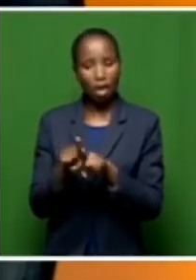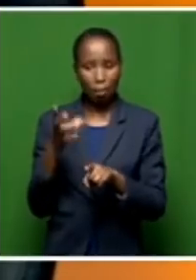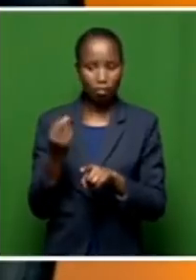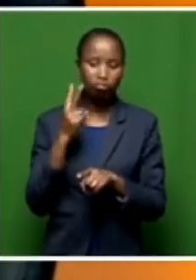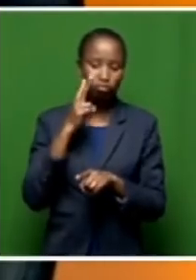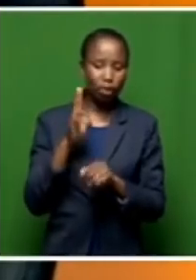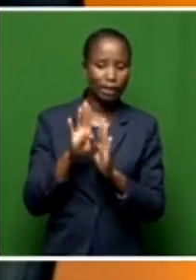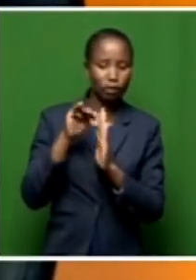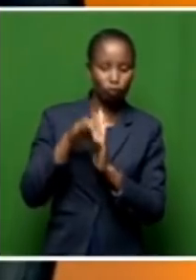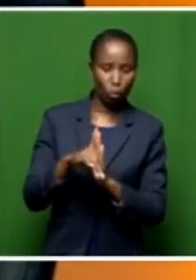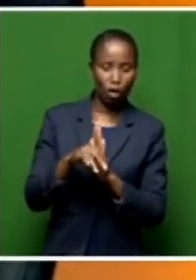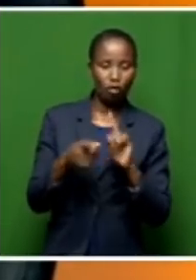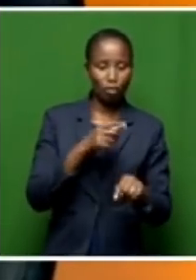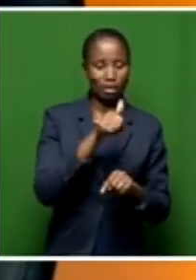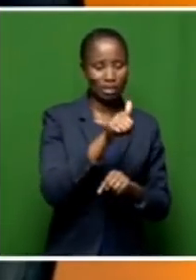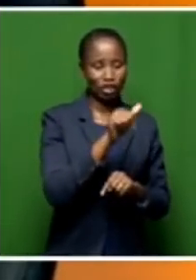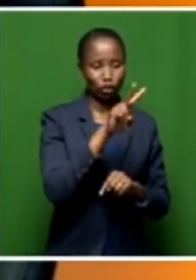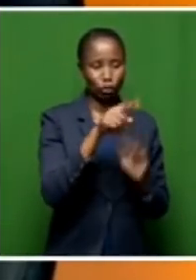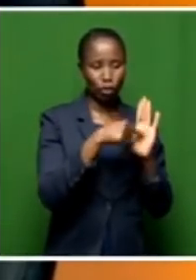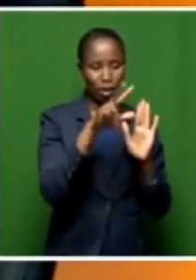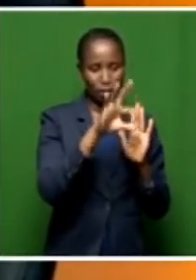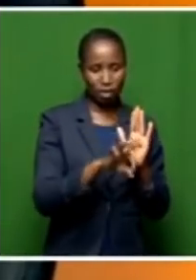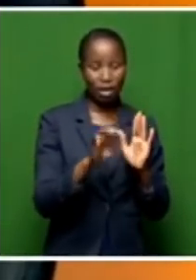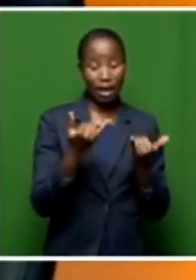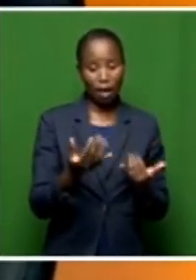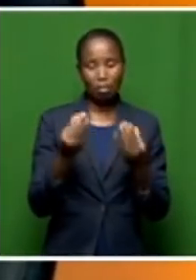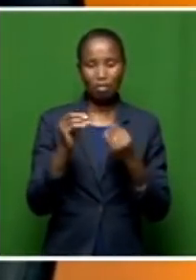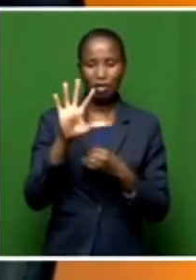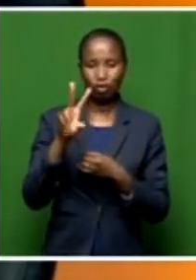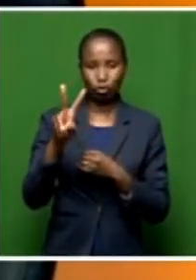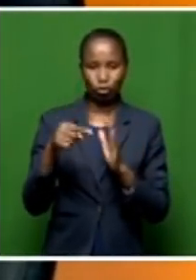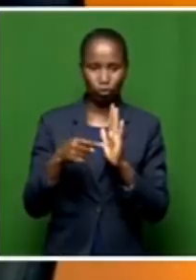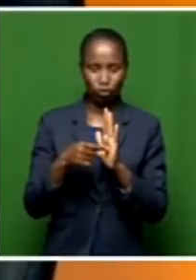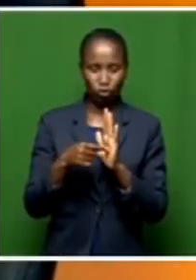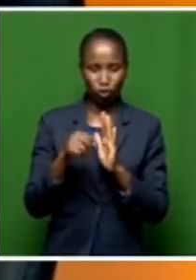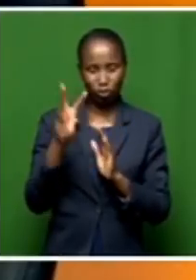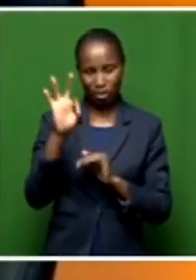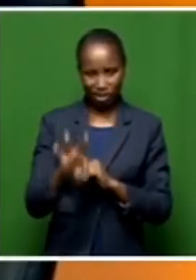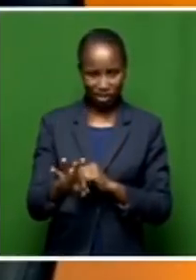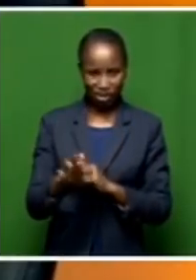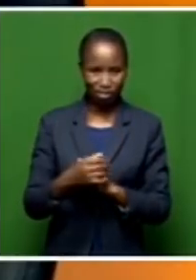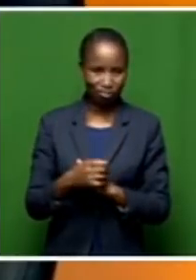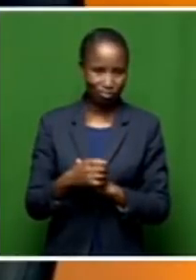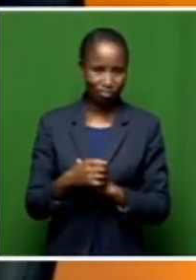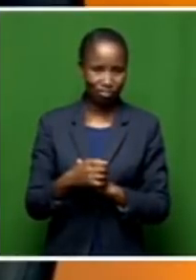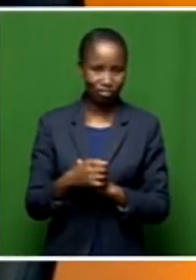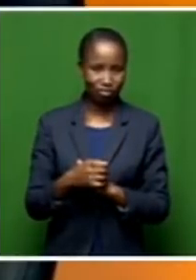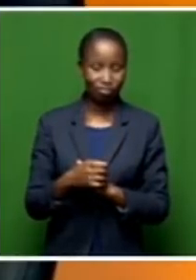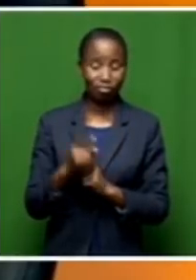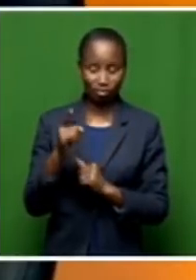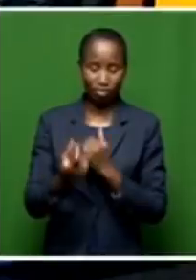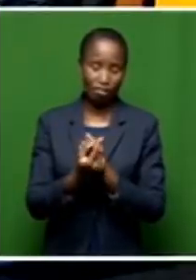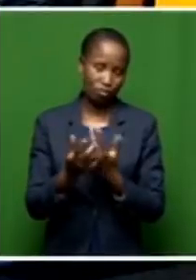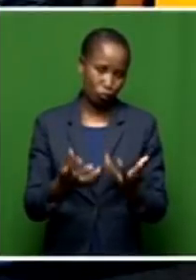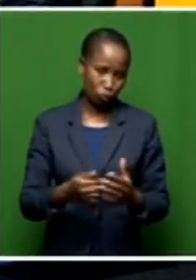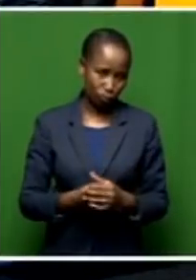62.8% to 52%. So like to like, that is what's happening. That is huge because that's a more than